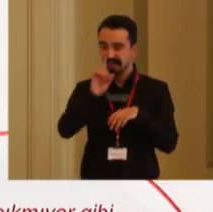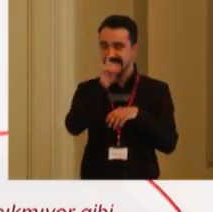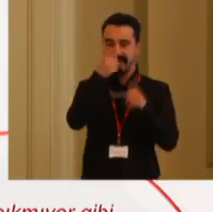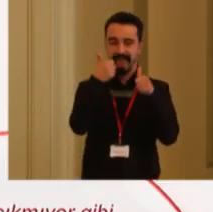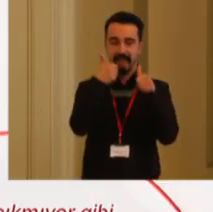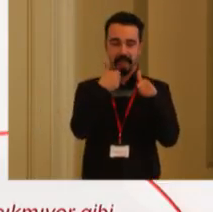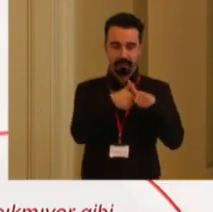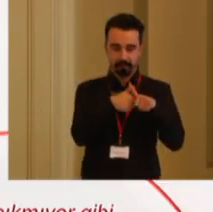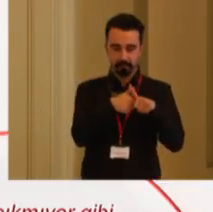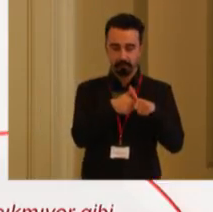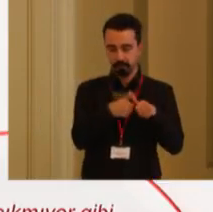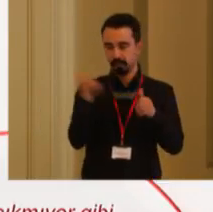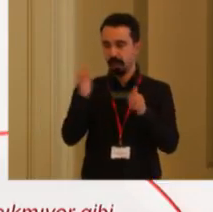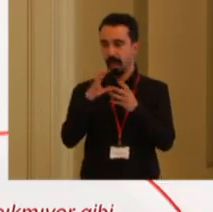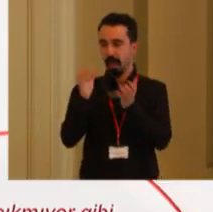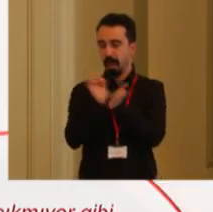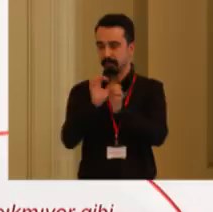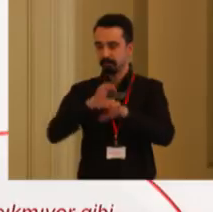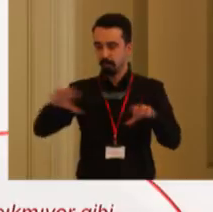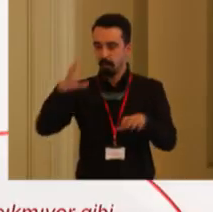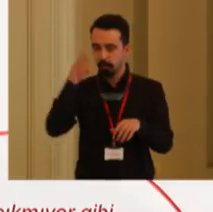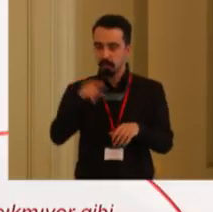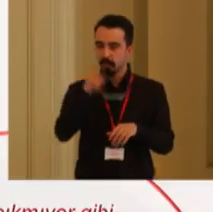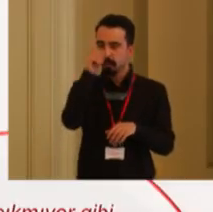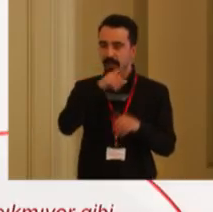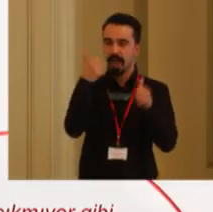still live with their families, so only with the